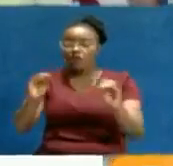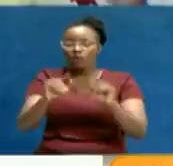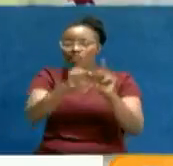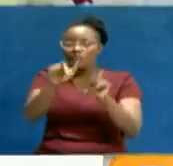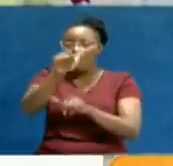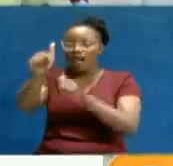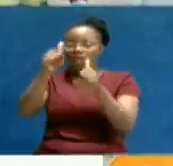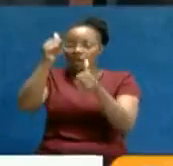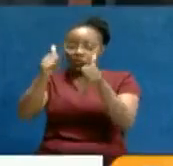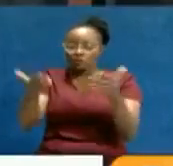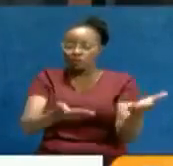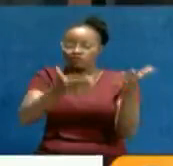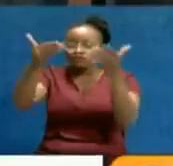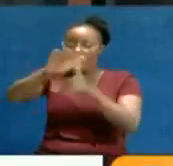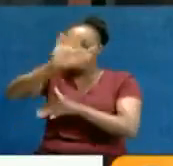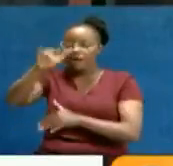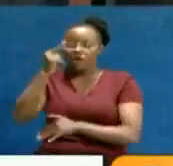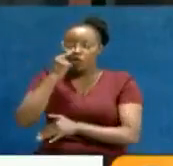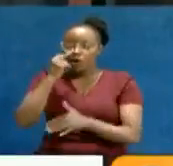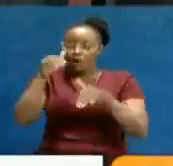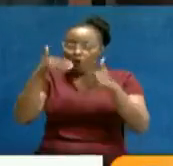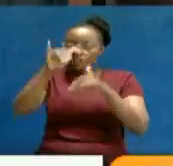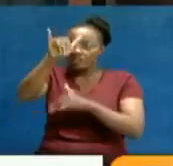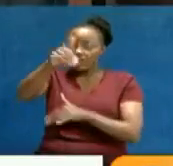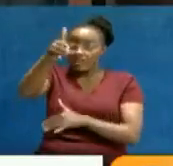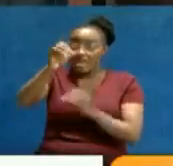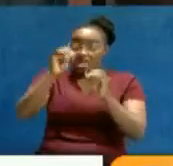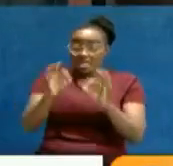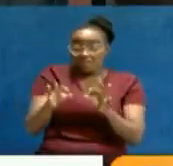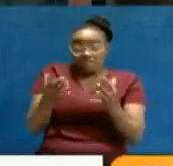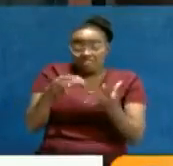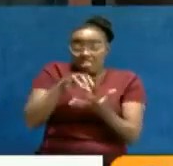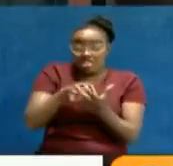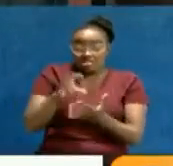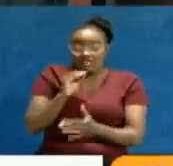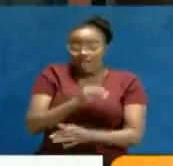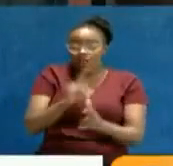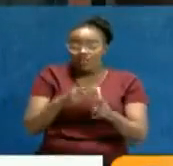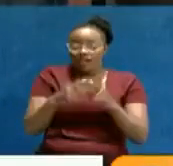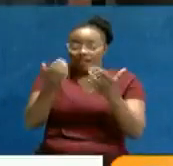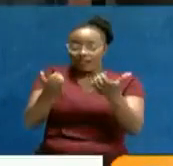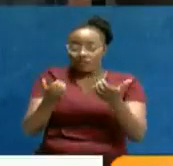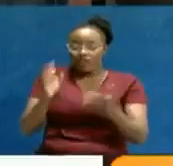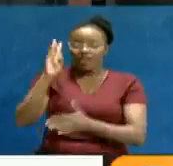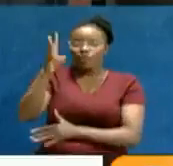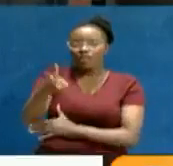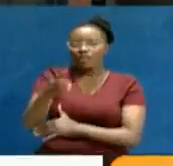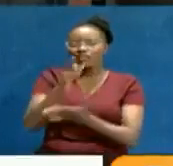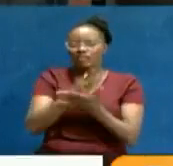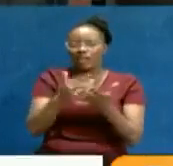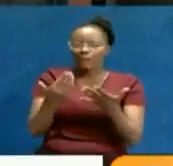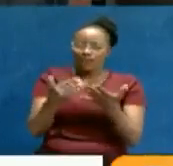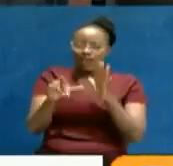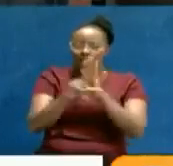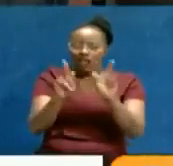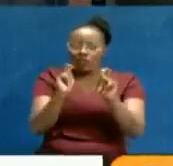others which will be taken back home or remain here if it's in our case, that would require some